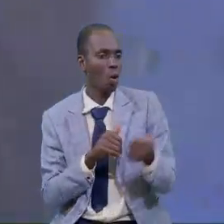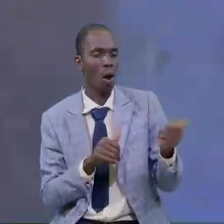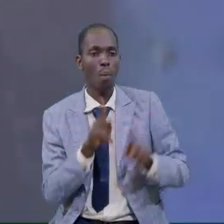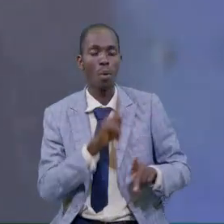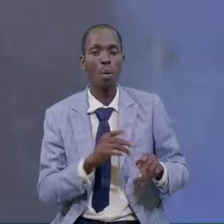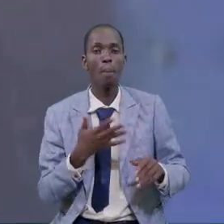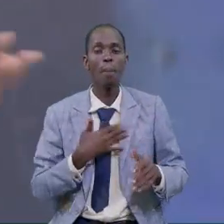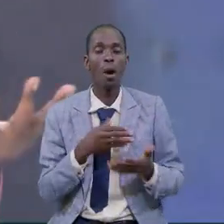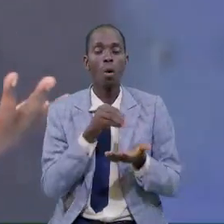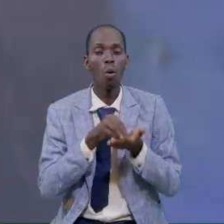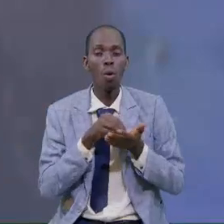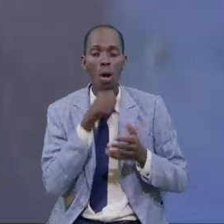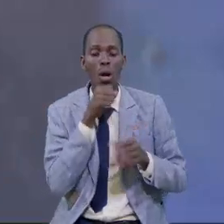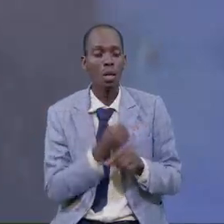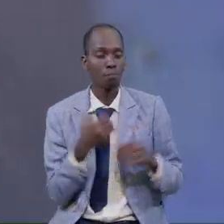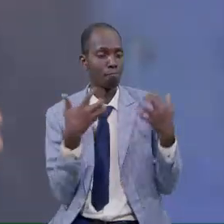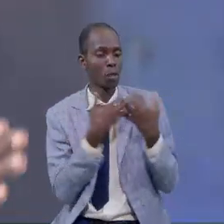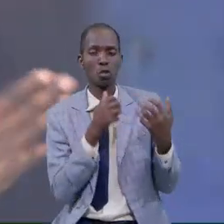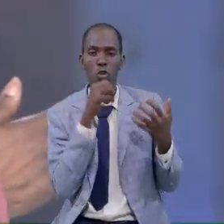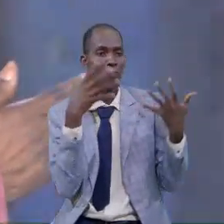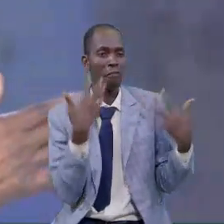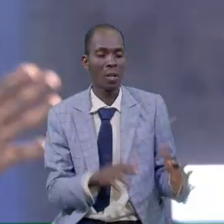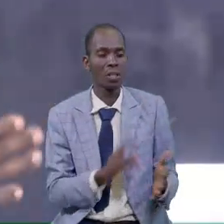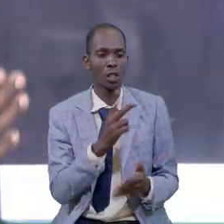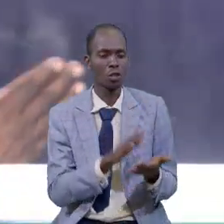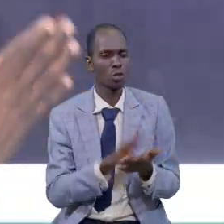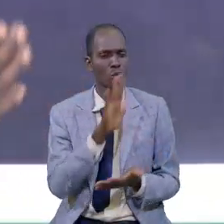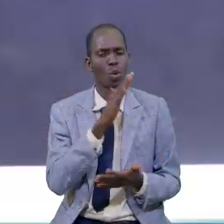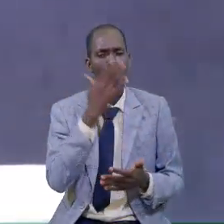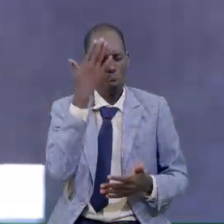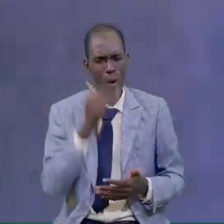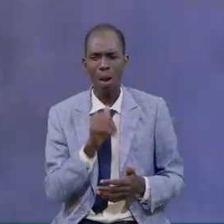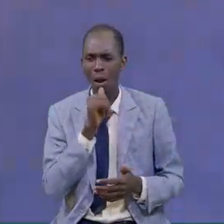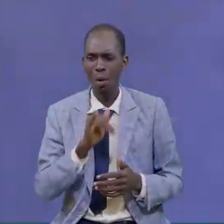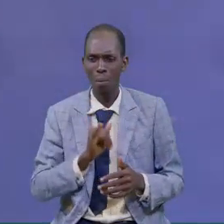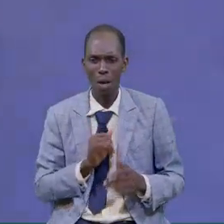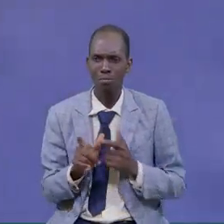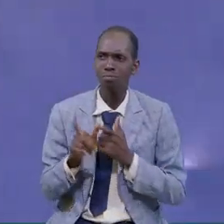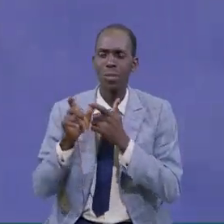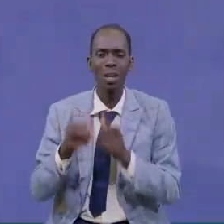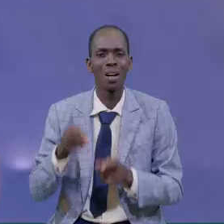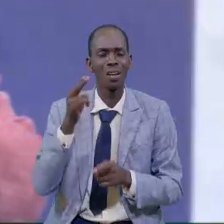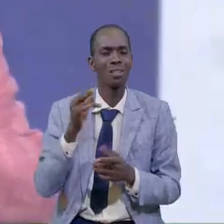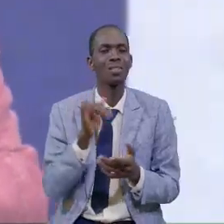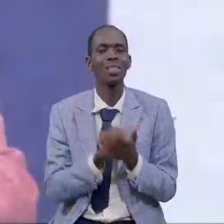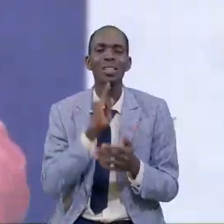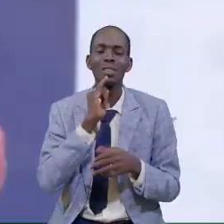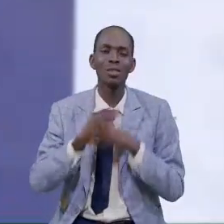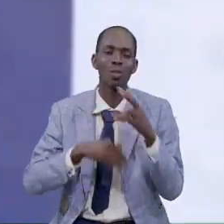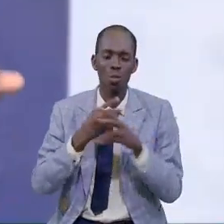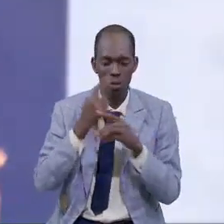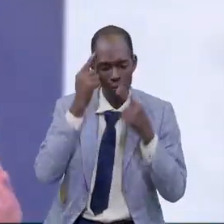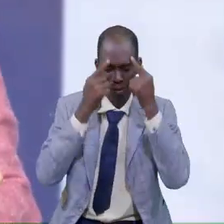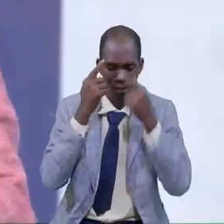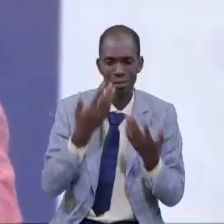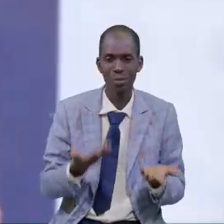finish secondary school. So what am I running for? That is the thinking of the world. And now you go to university and you're able